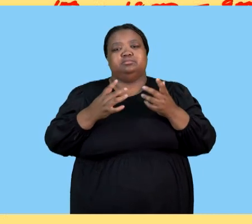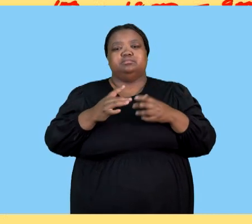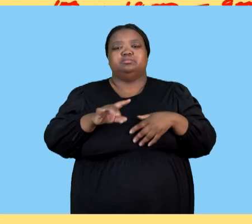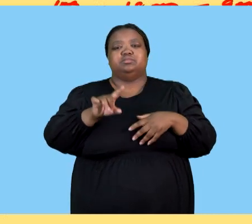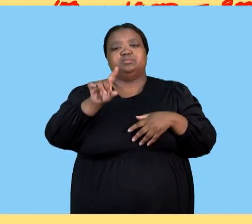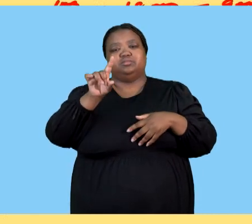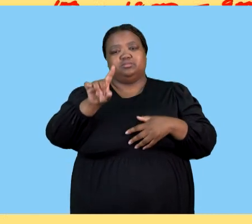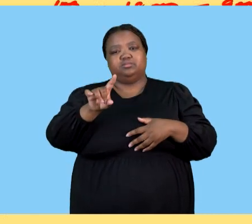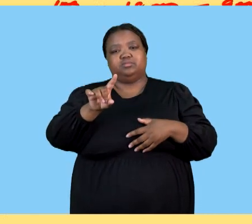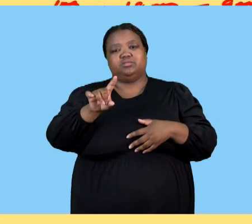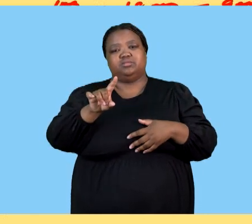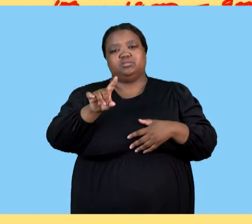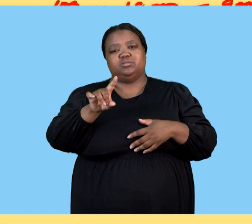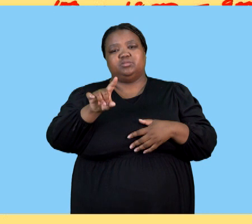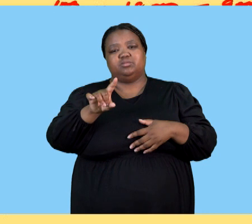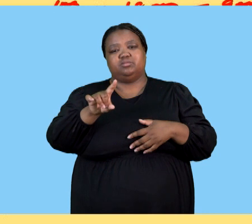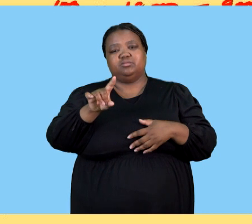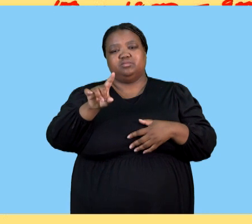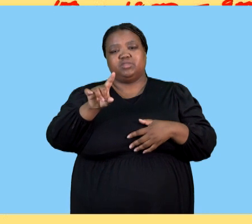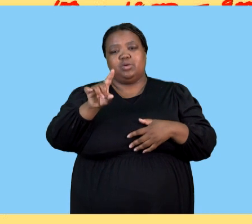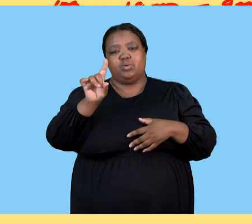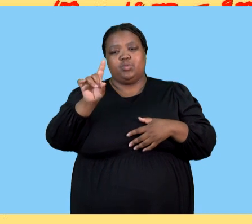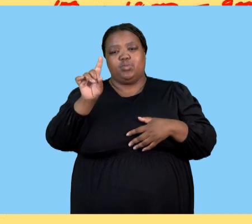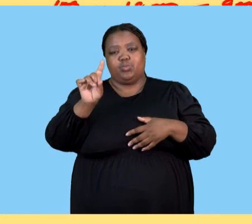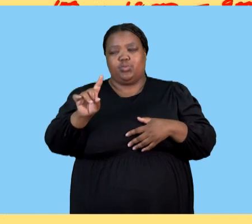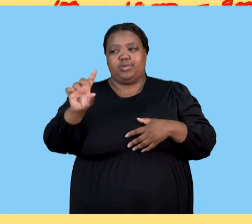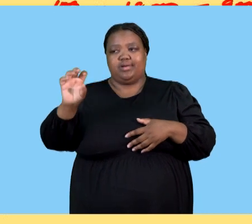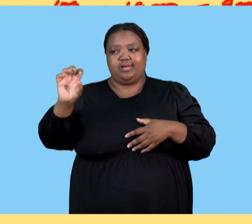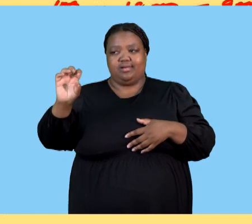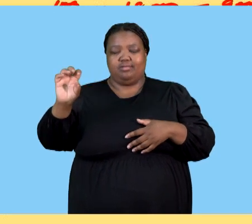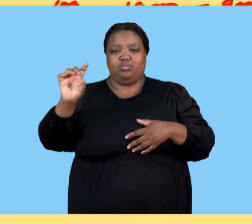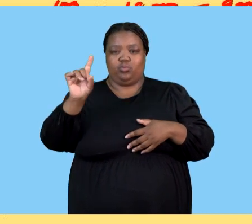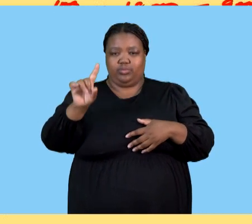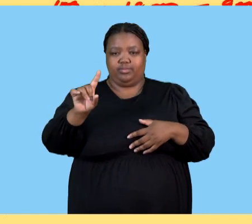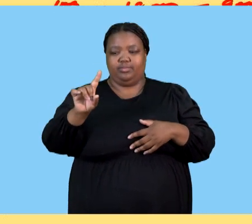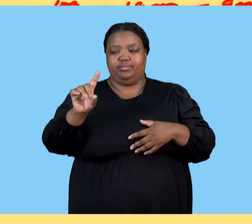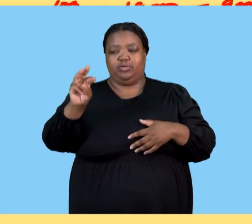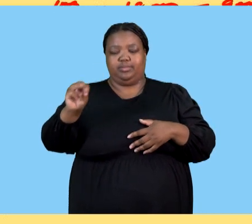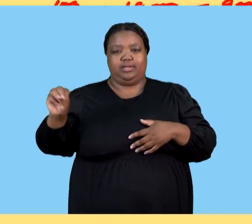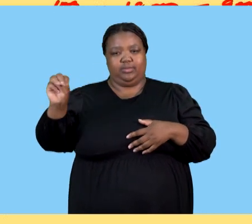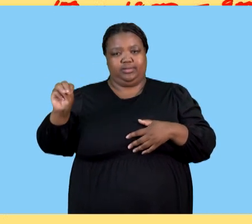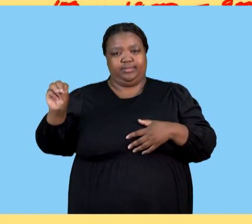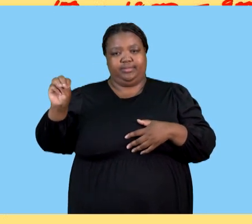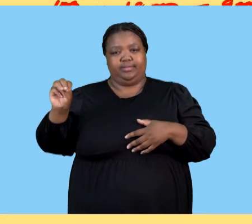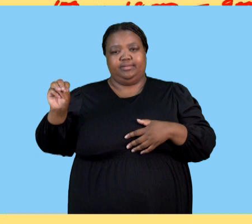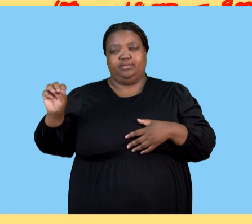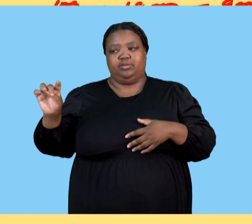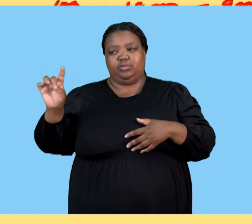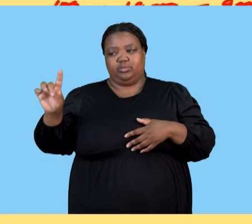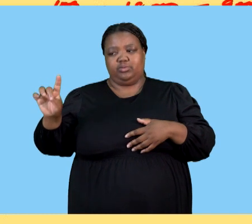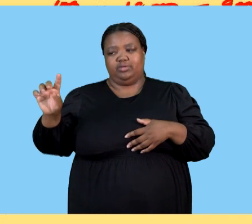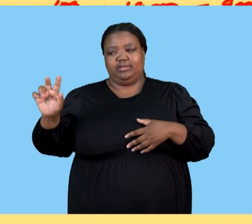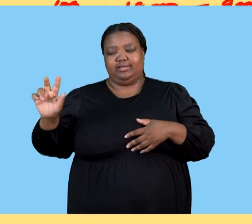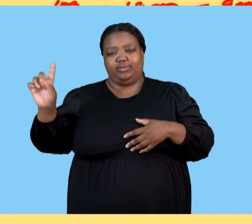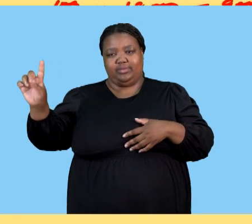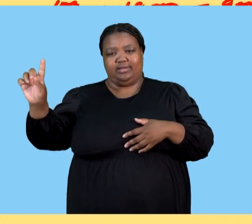becomes 1 million rather. My balance at the end becomes